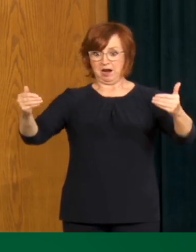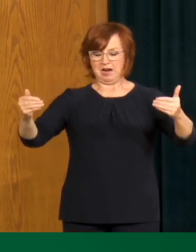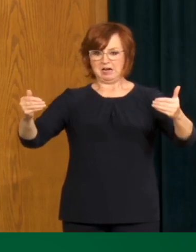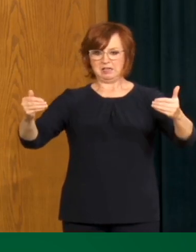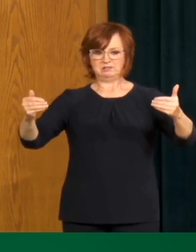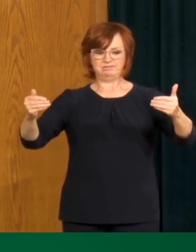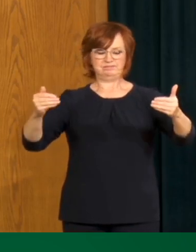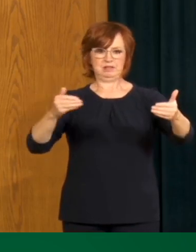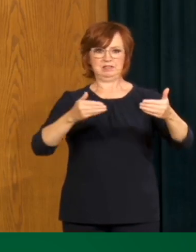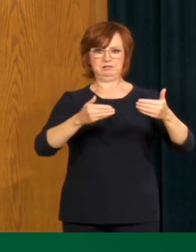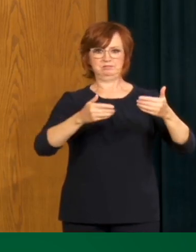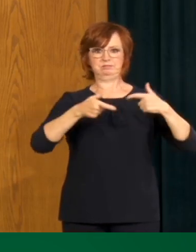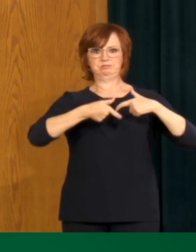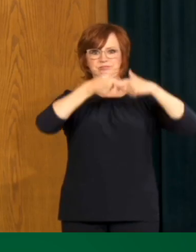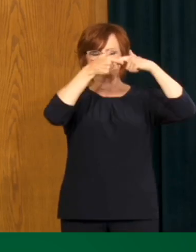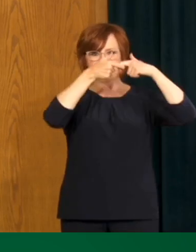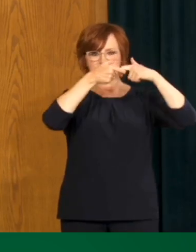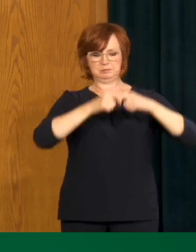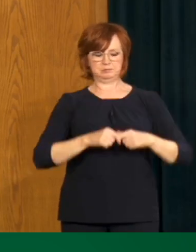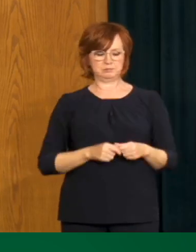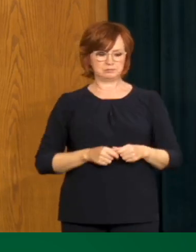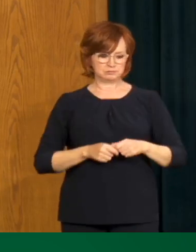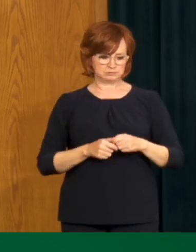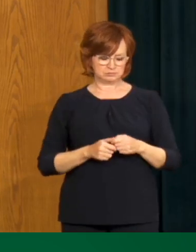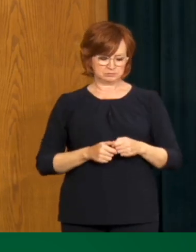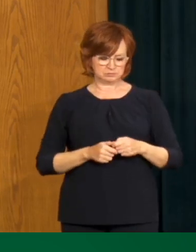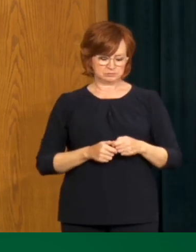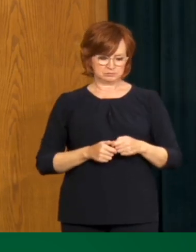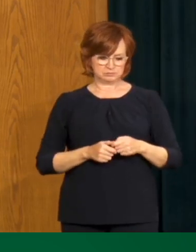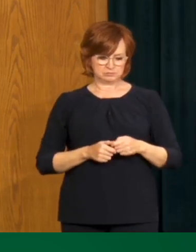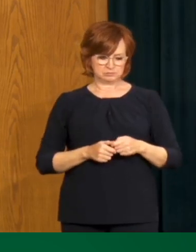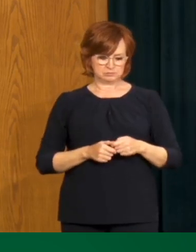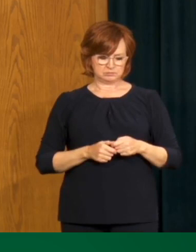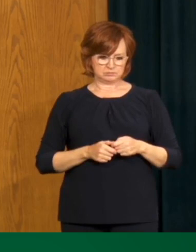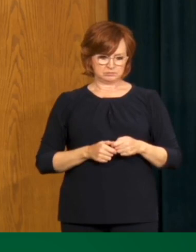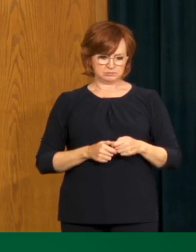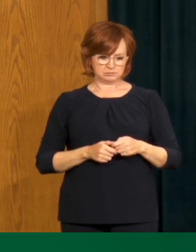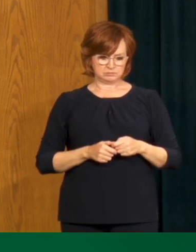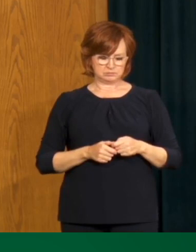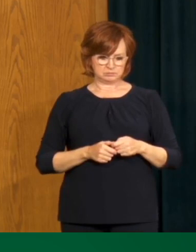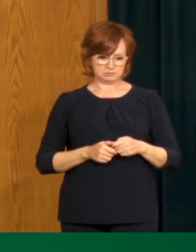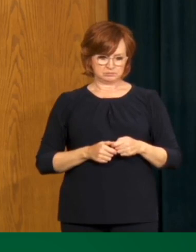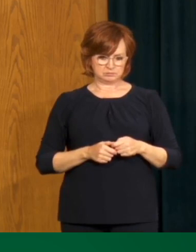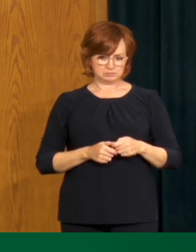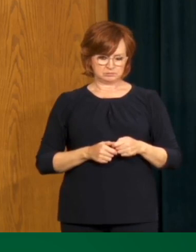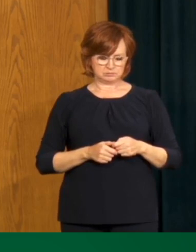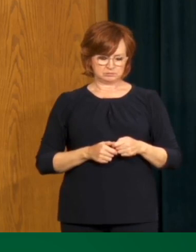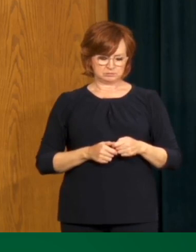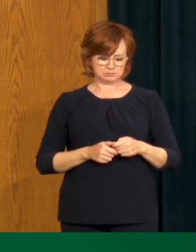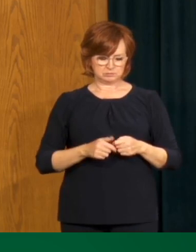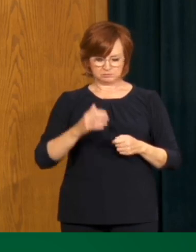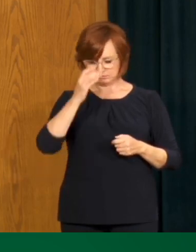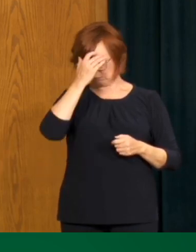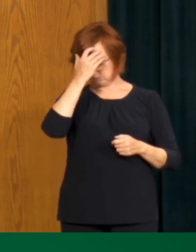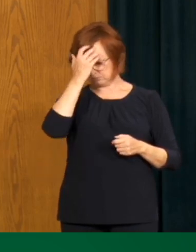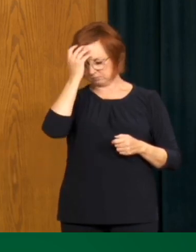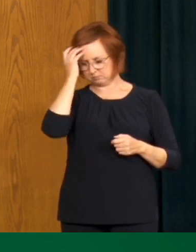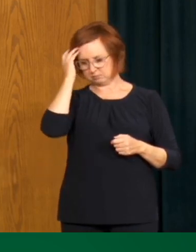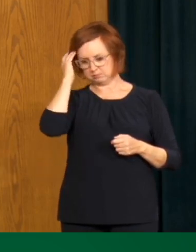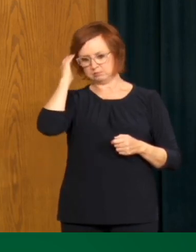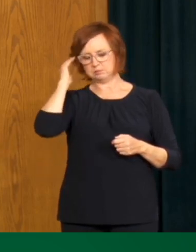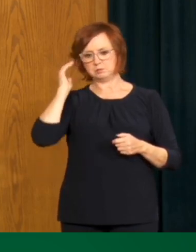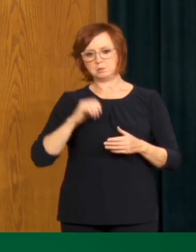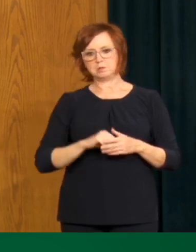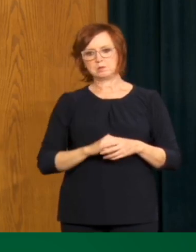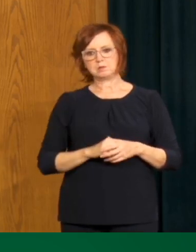the province and local leaders. But I'm wondering if you can talk in a bit more detail about how that decision would